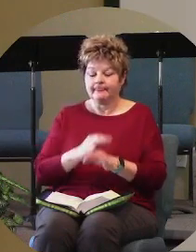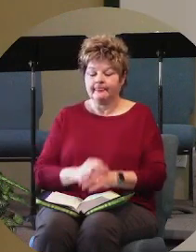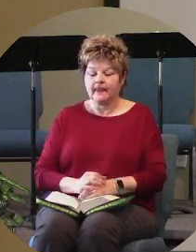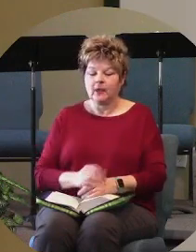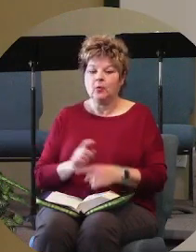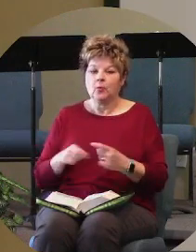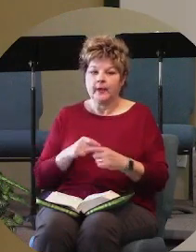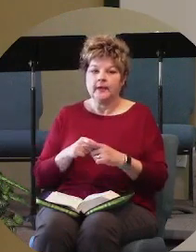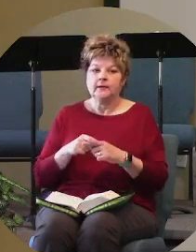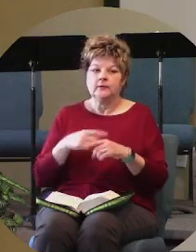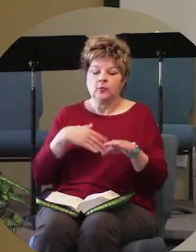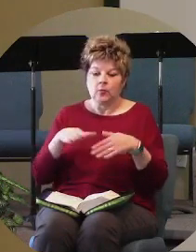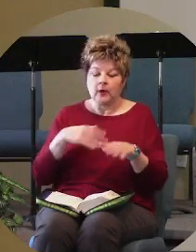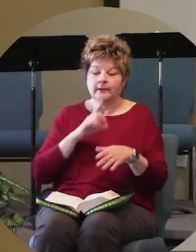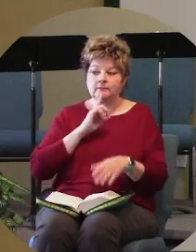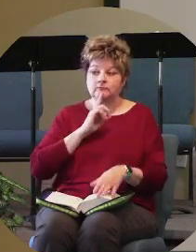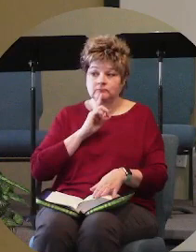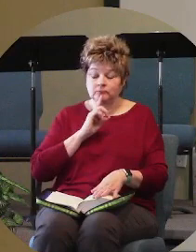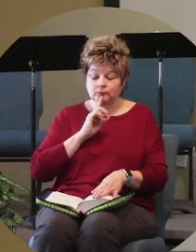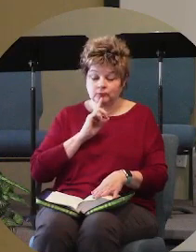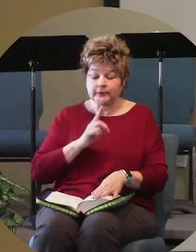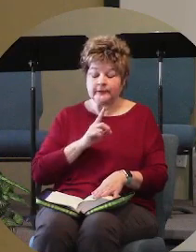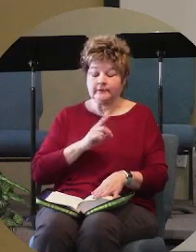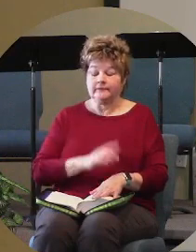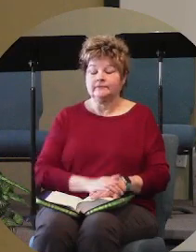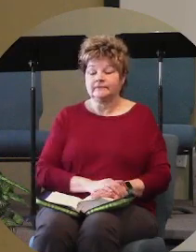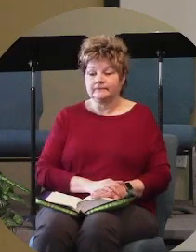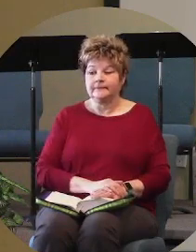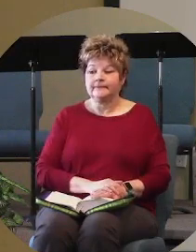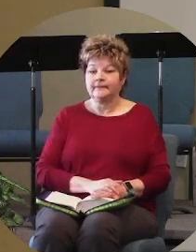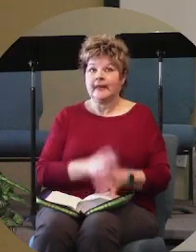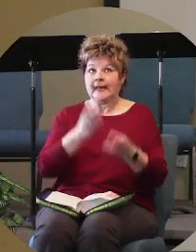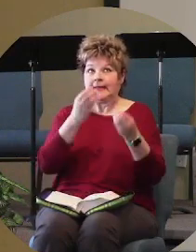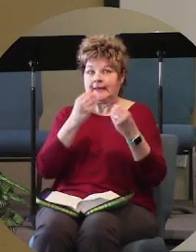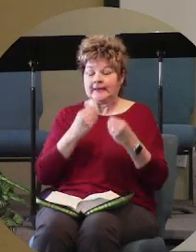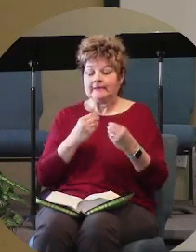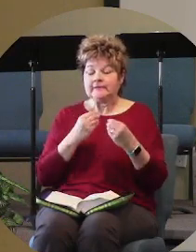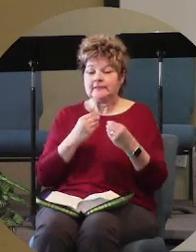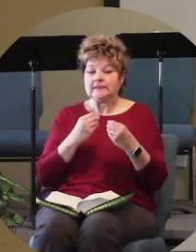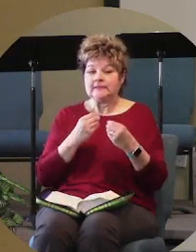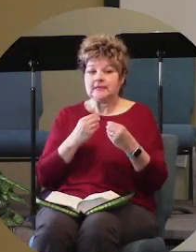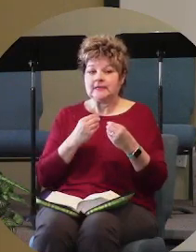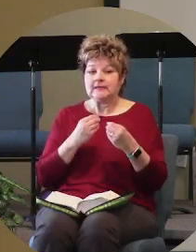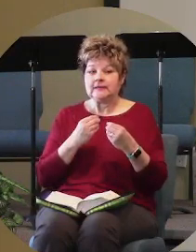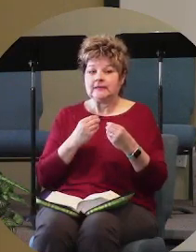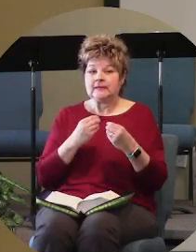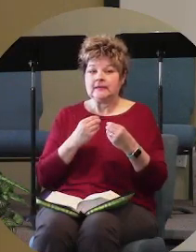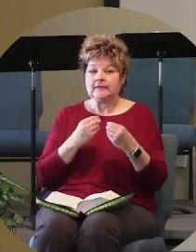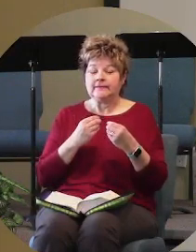when the walk is legitimate. He gives us that